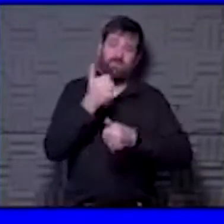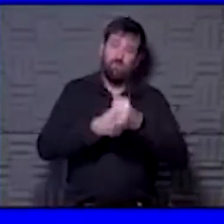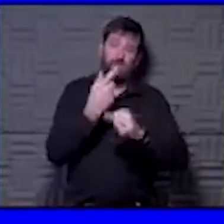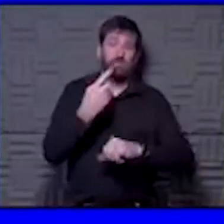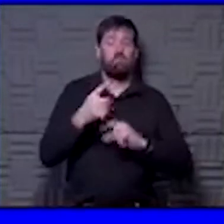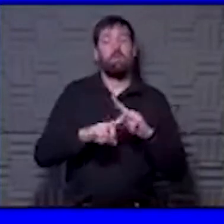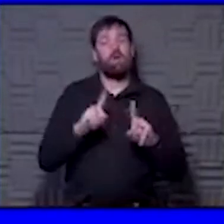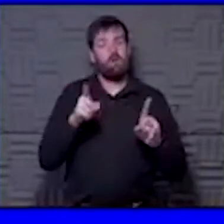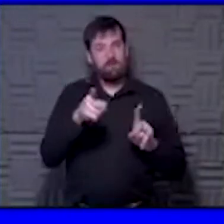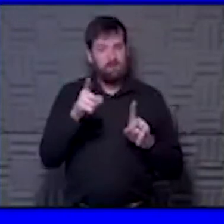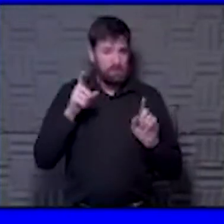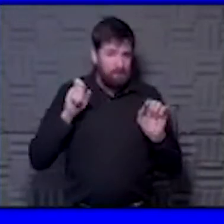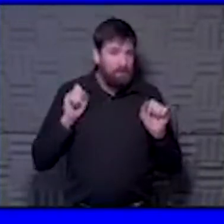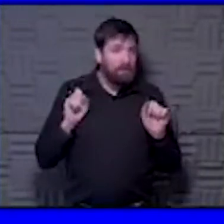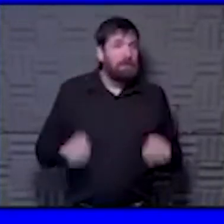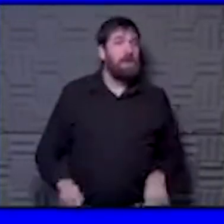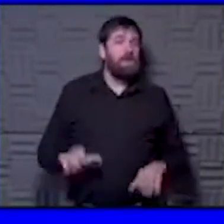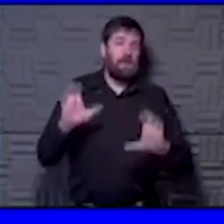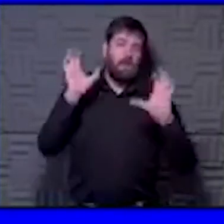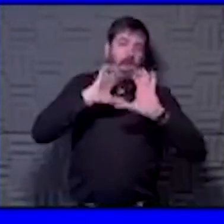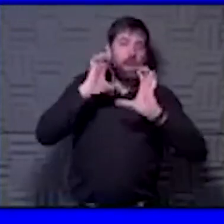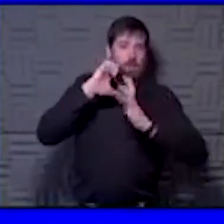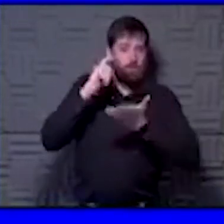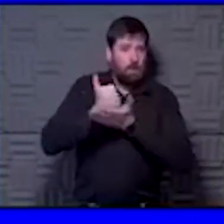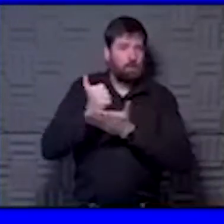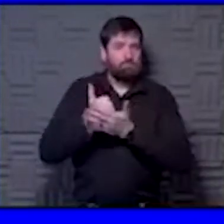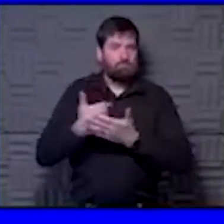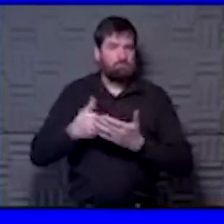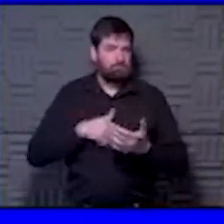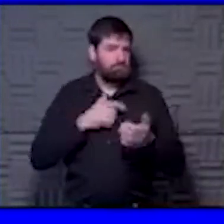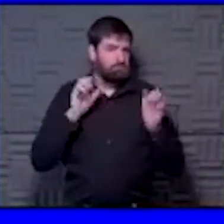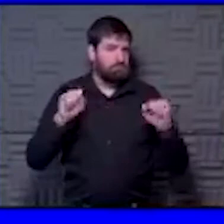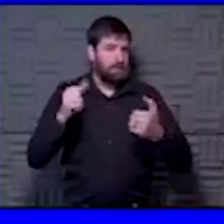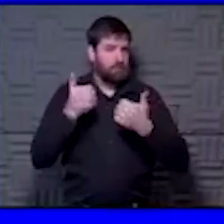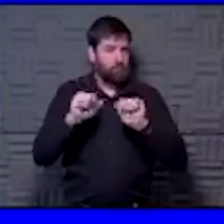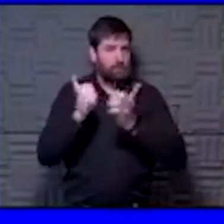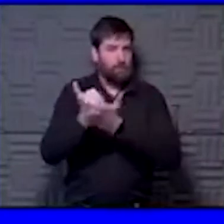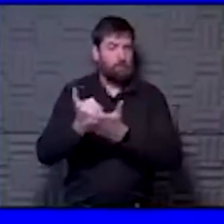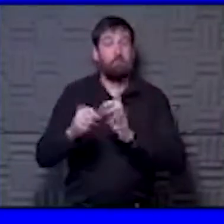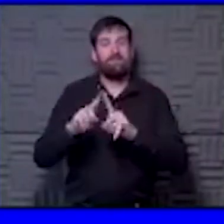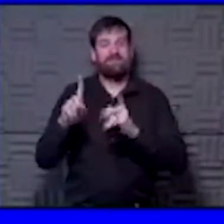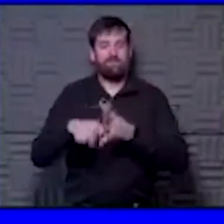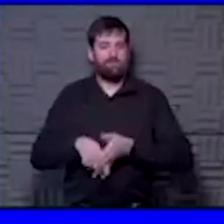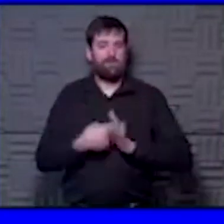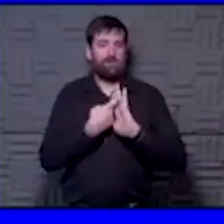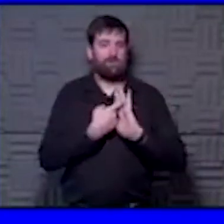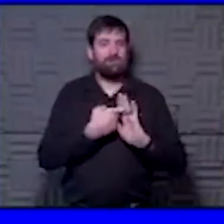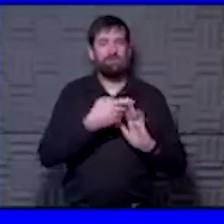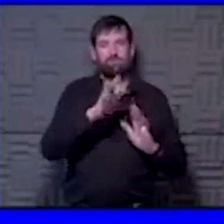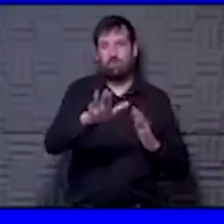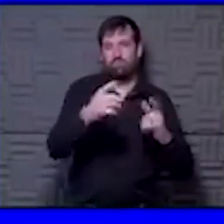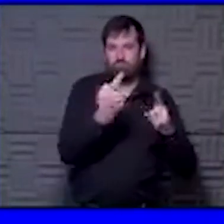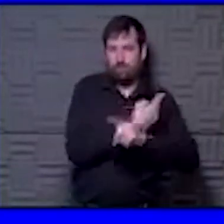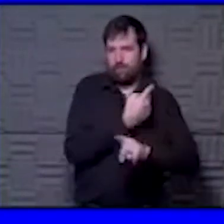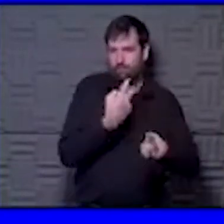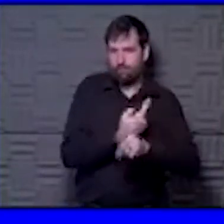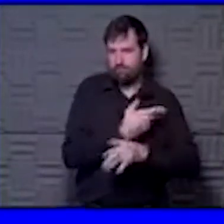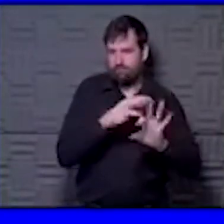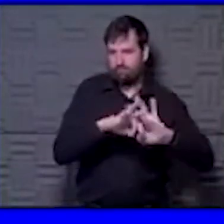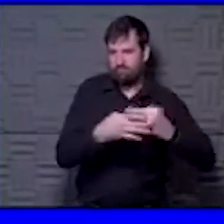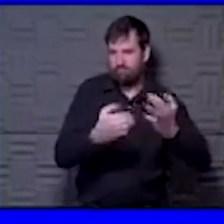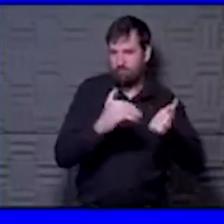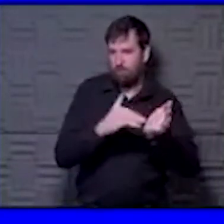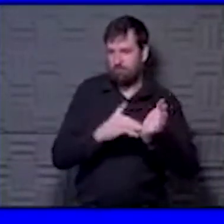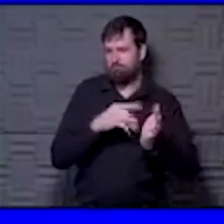But you can seek help, and we can do what we can do to try and help you. But I think it will start with the primary care provider to really